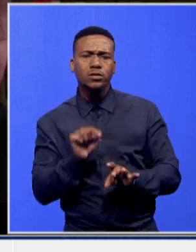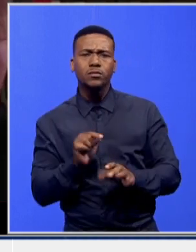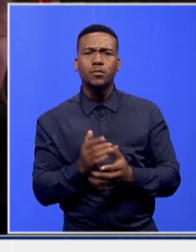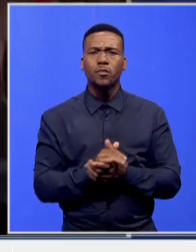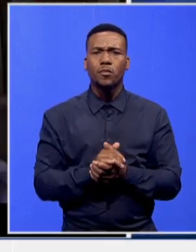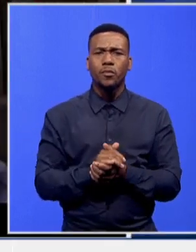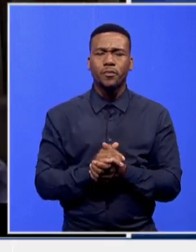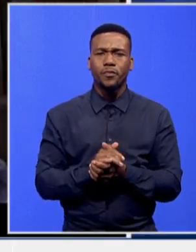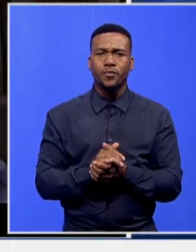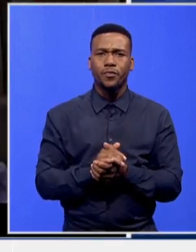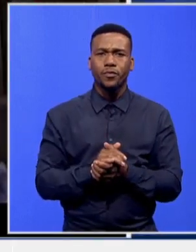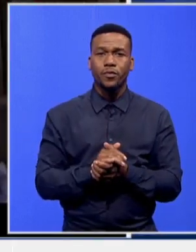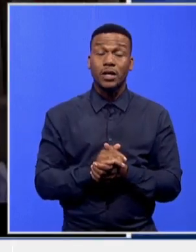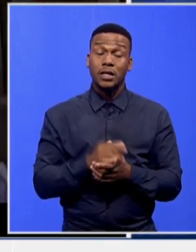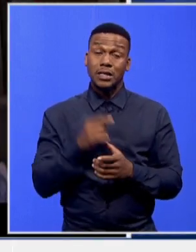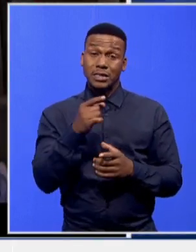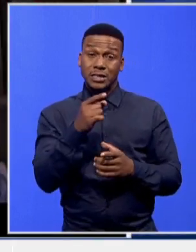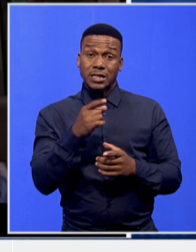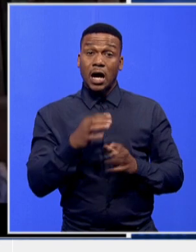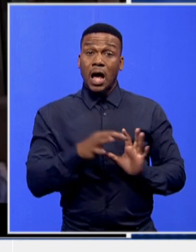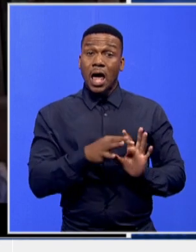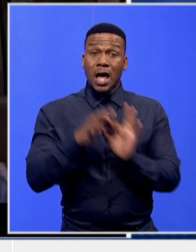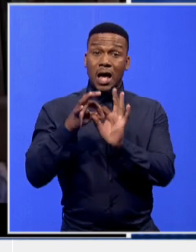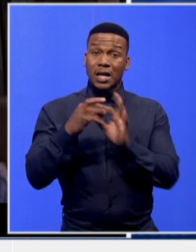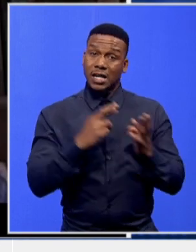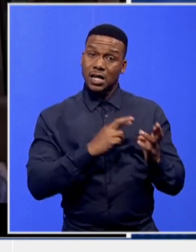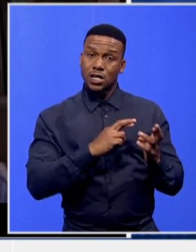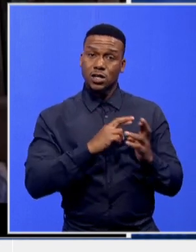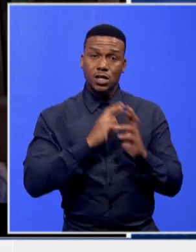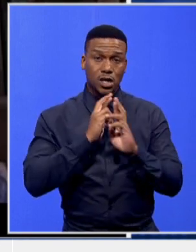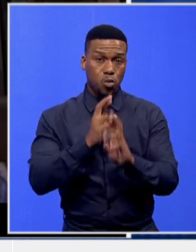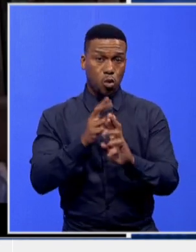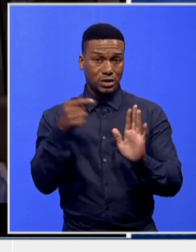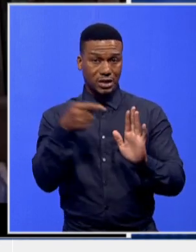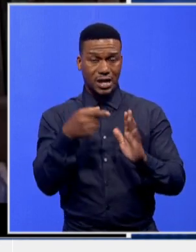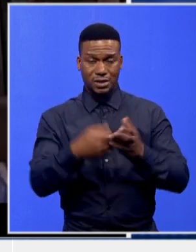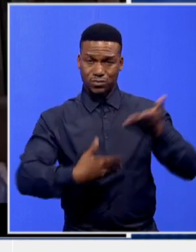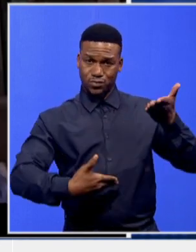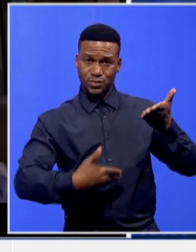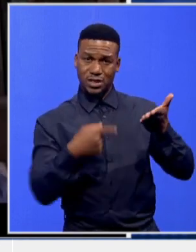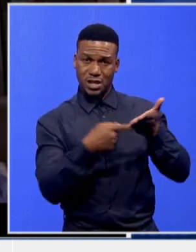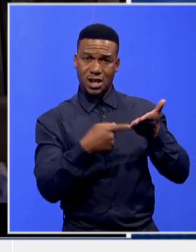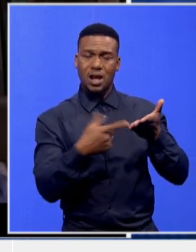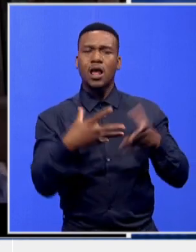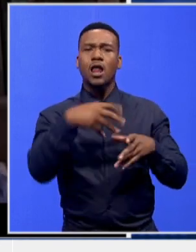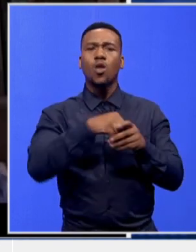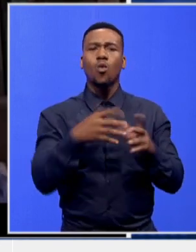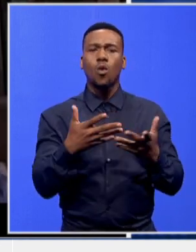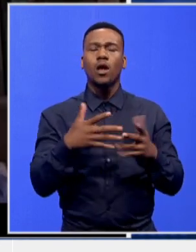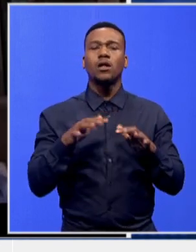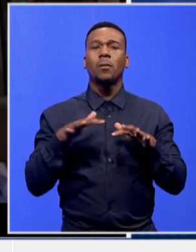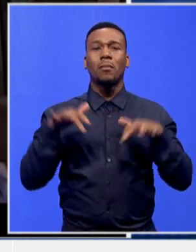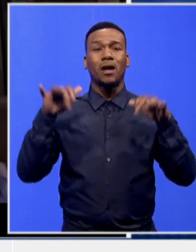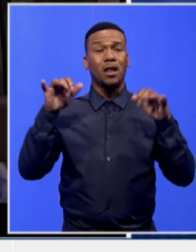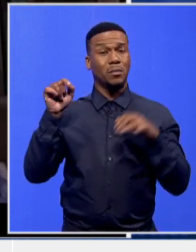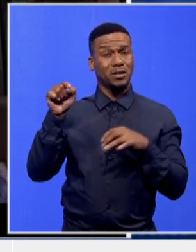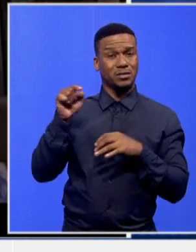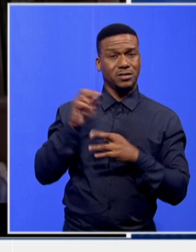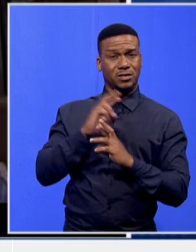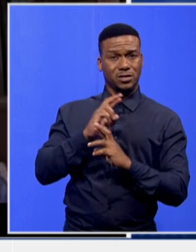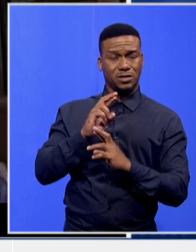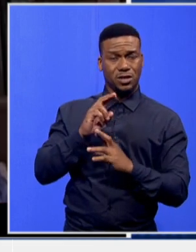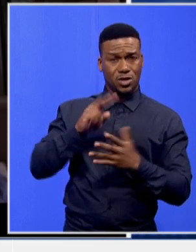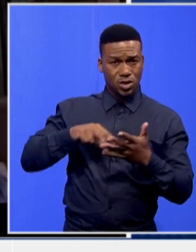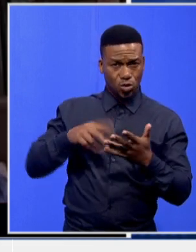Look, the integrated report is a report that gets tabled in Parliament as well, and Eskom makes